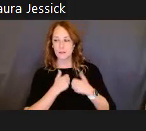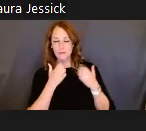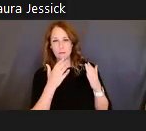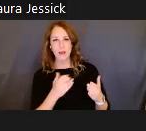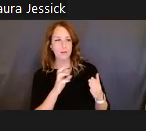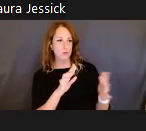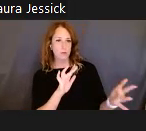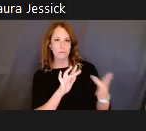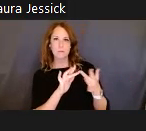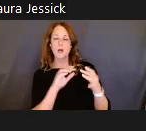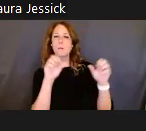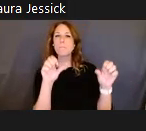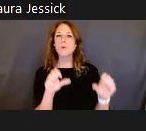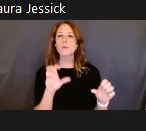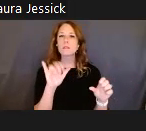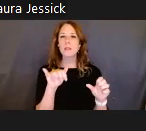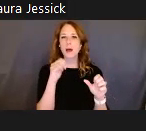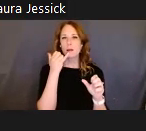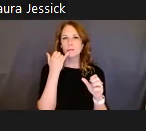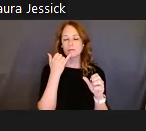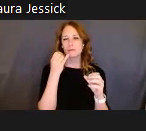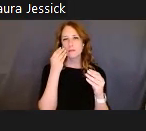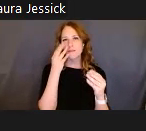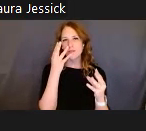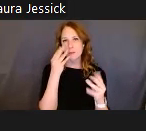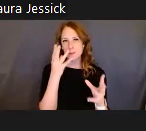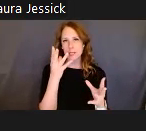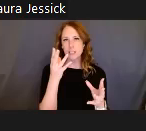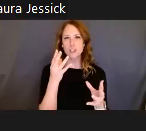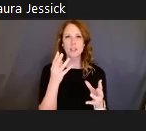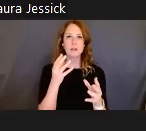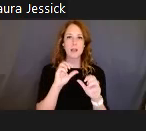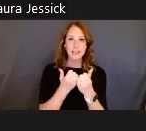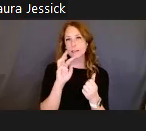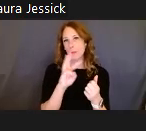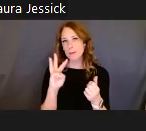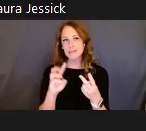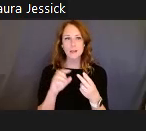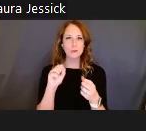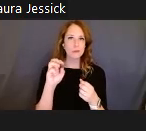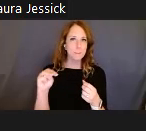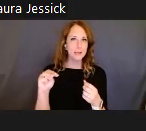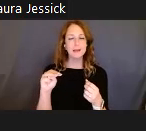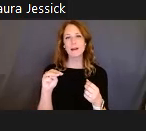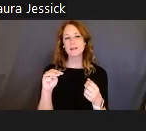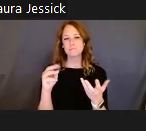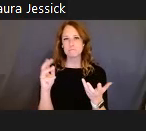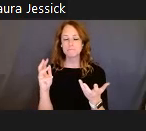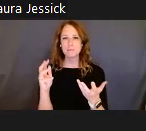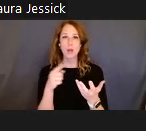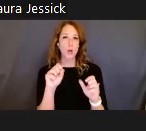you're posting that opt-in line information to your agency's website or your social media accounts. You